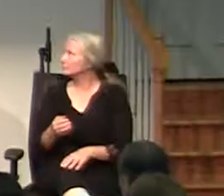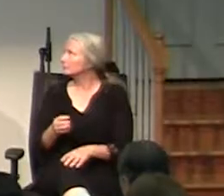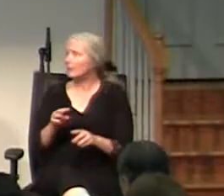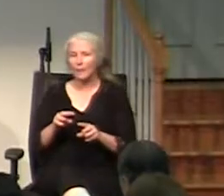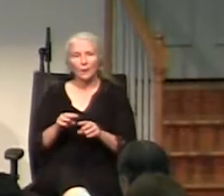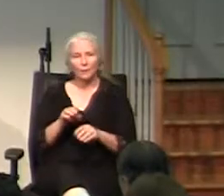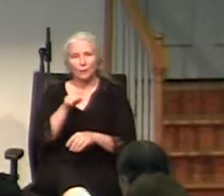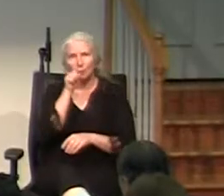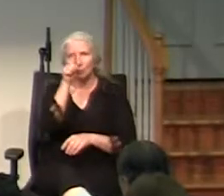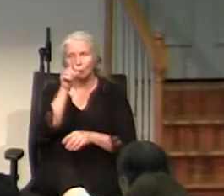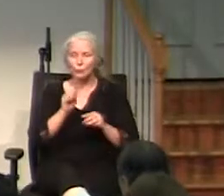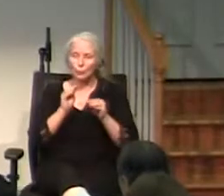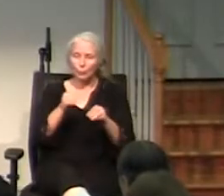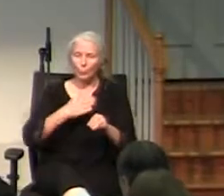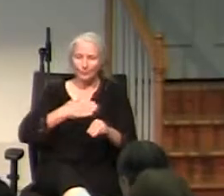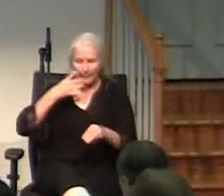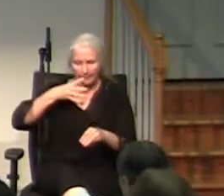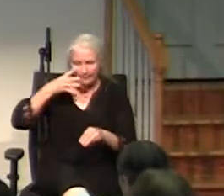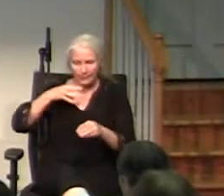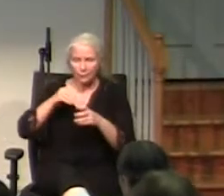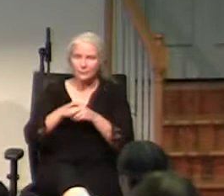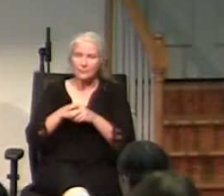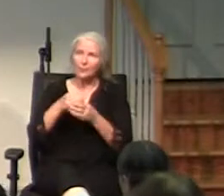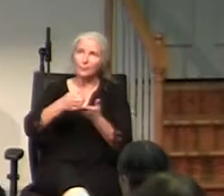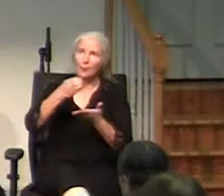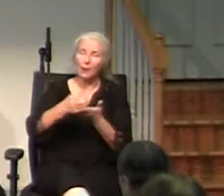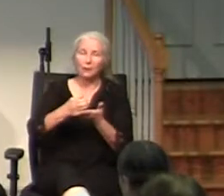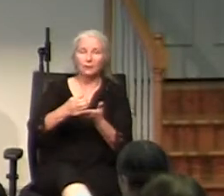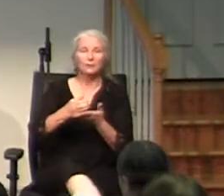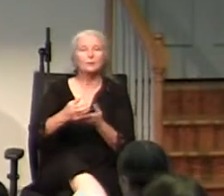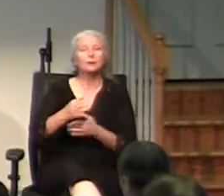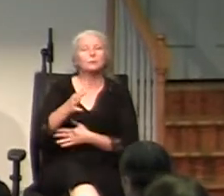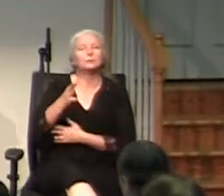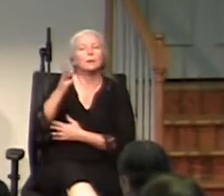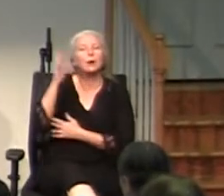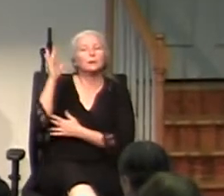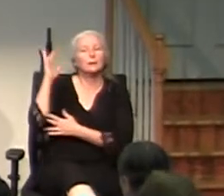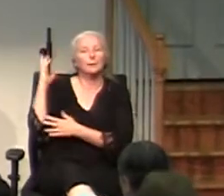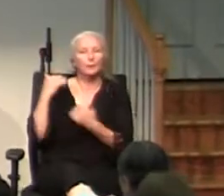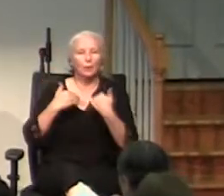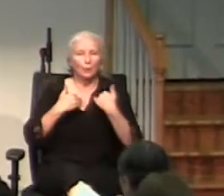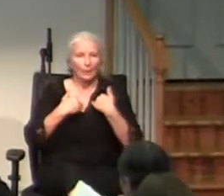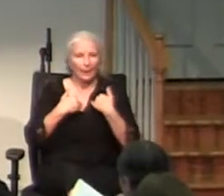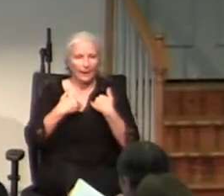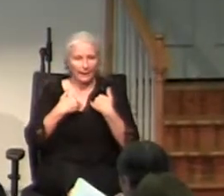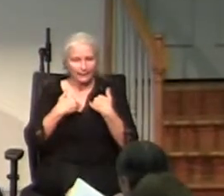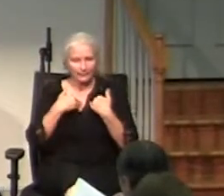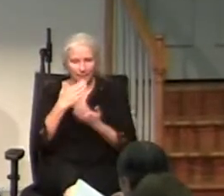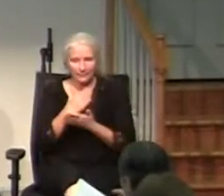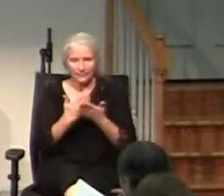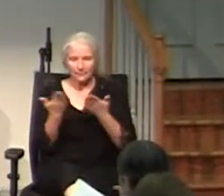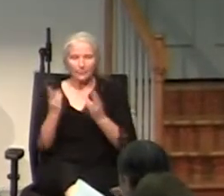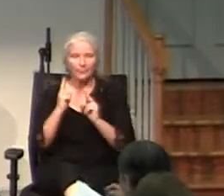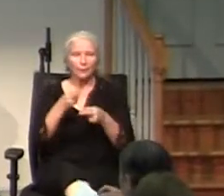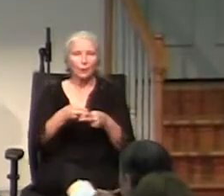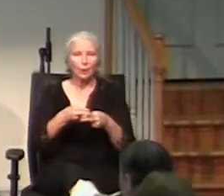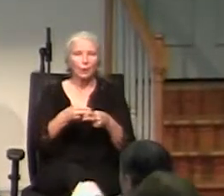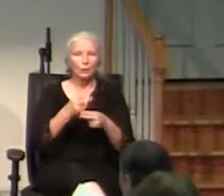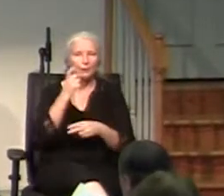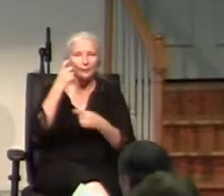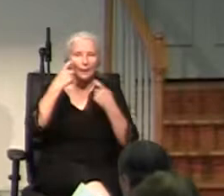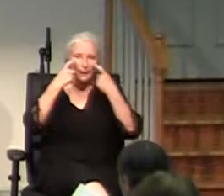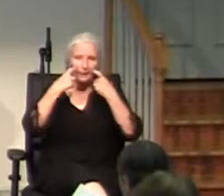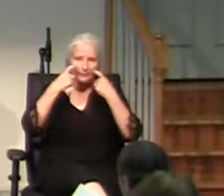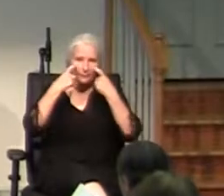book? Now, I used to have a picture of it's called a tear bottle. I couldn't find it. It was blocked out. I don't know why. But